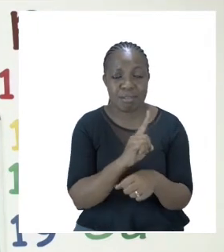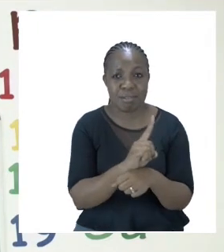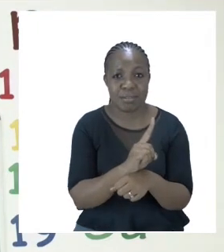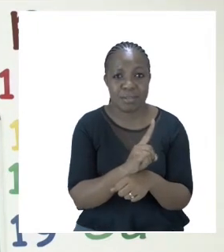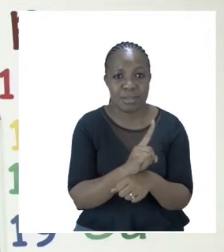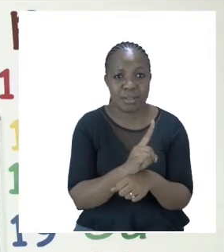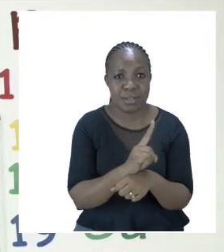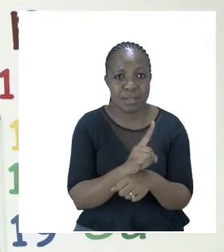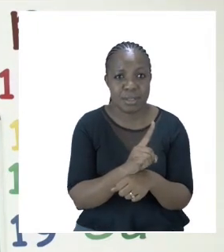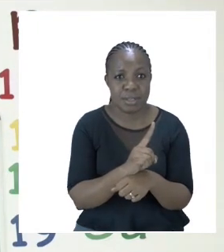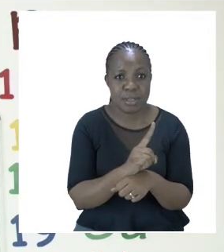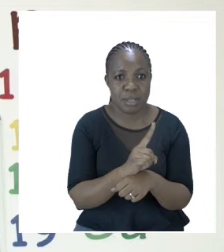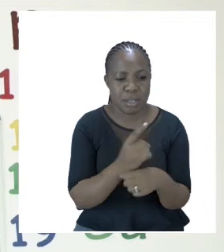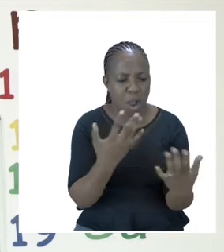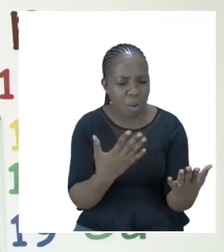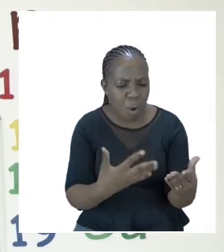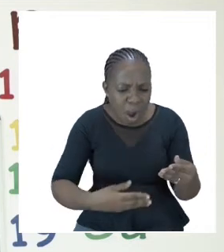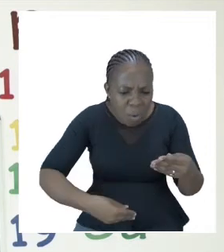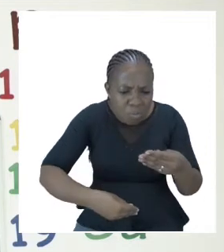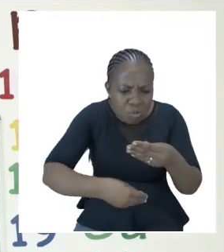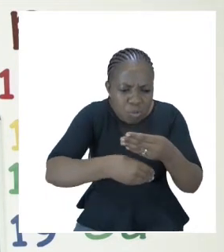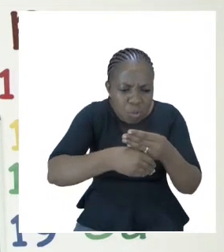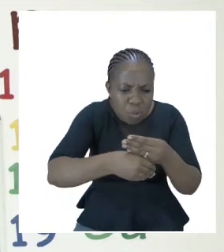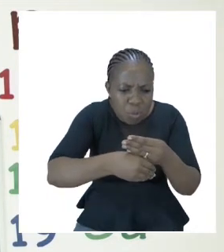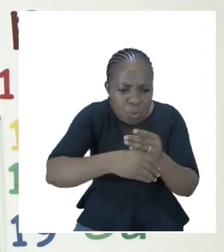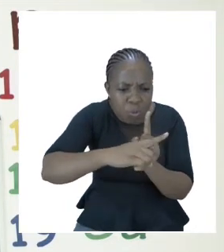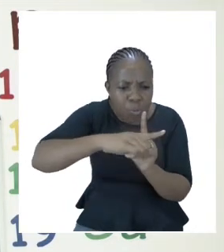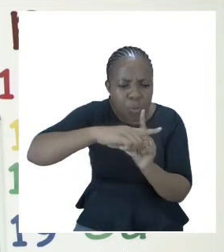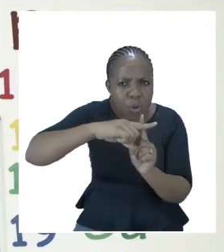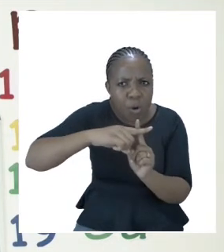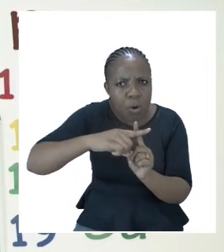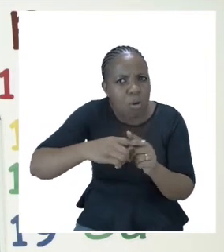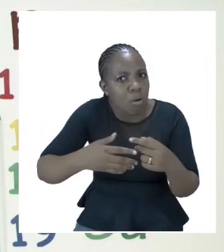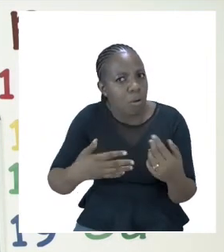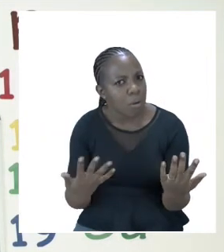out, are we adding or are we subtracting?